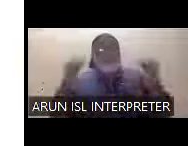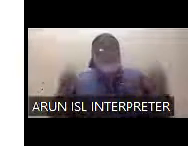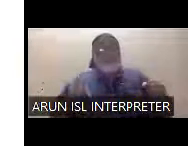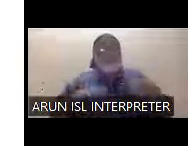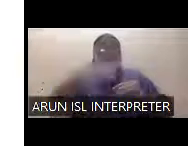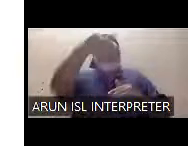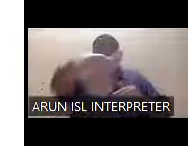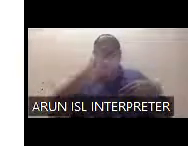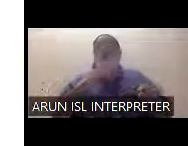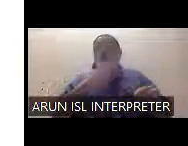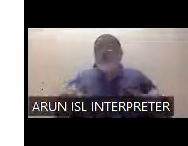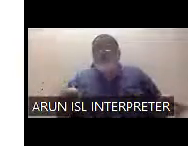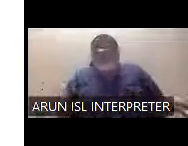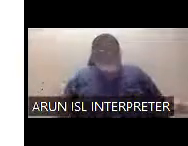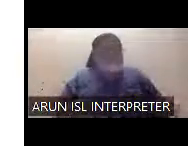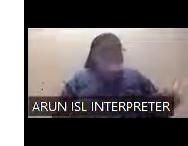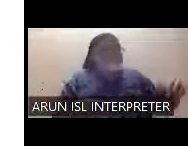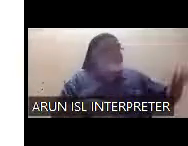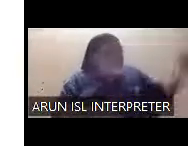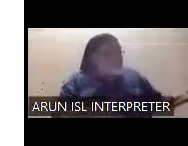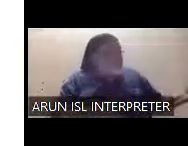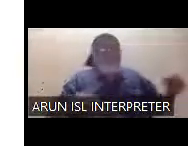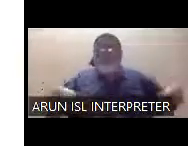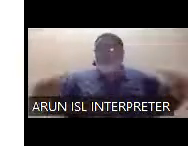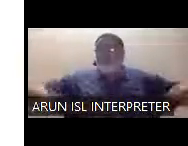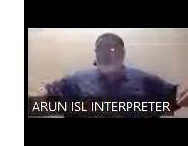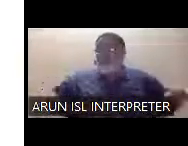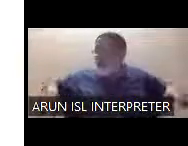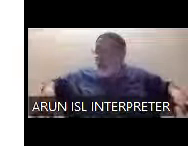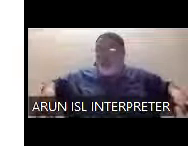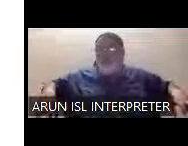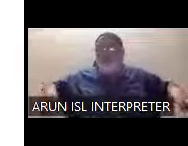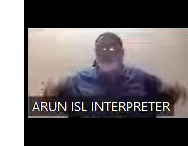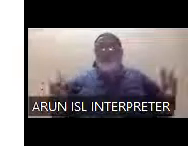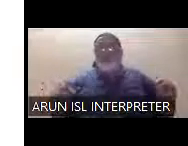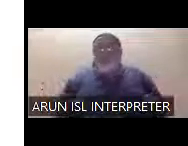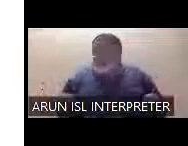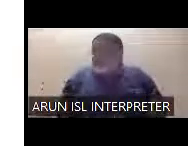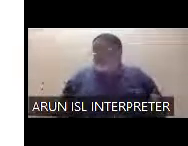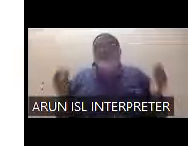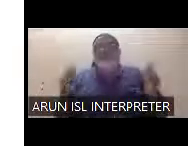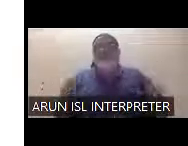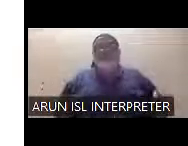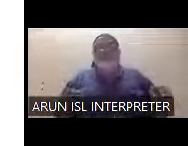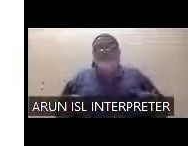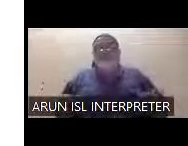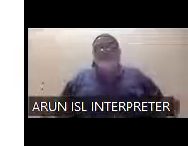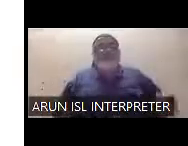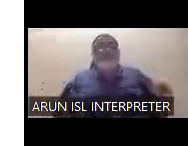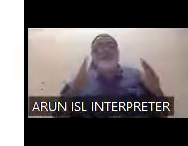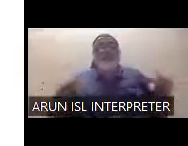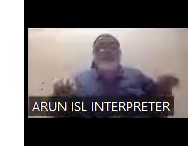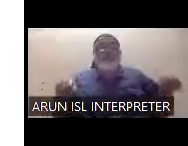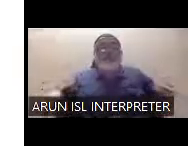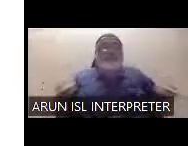of the bus, it should also have a space so that the wheelchair can be locked on next to the seat, so that if the person is using a crutch or a